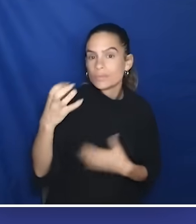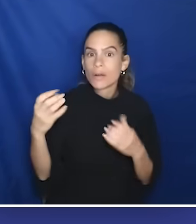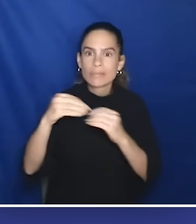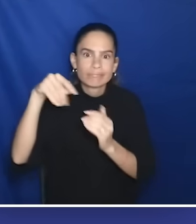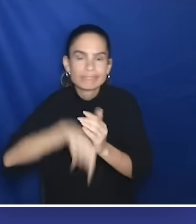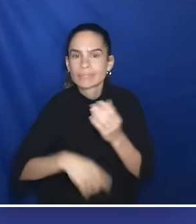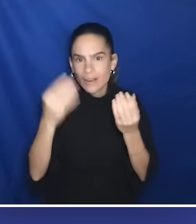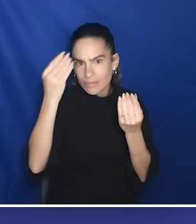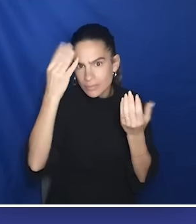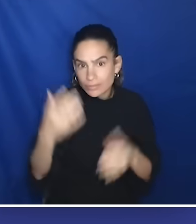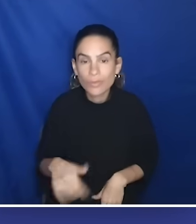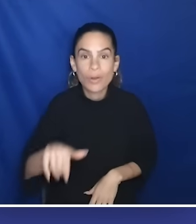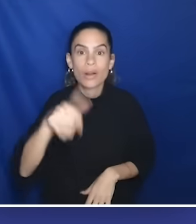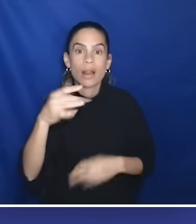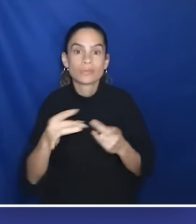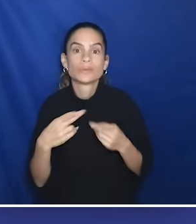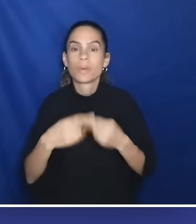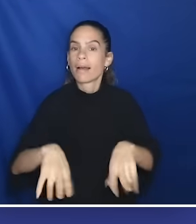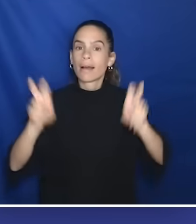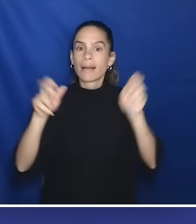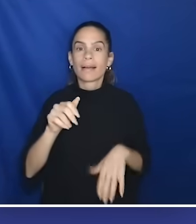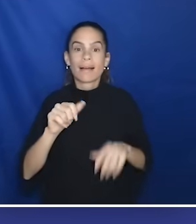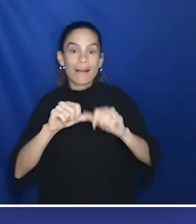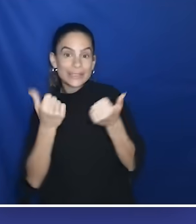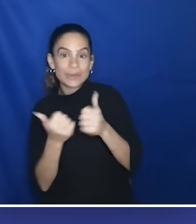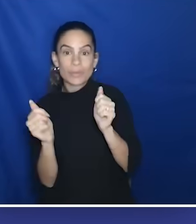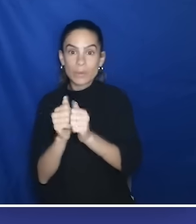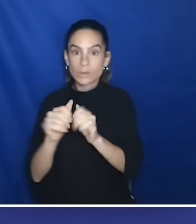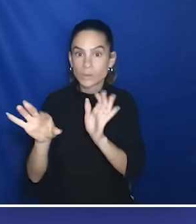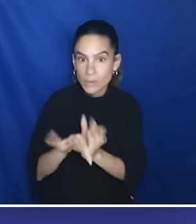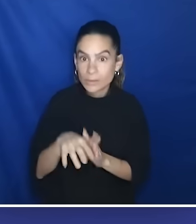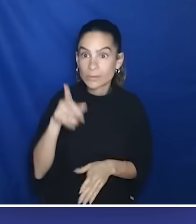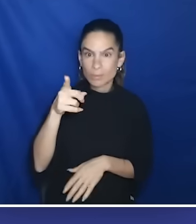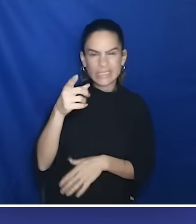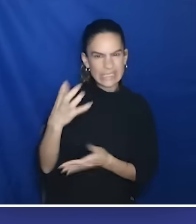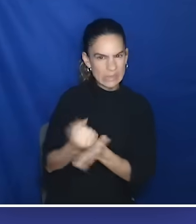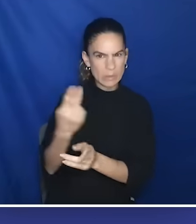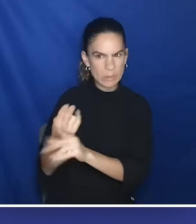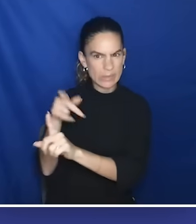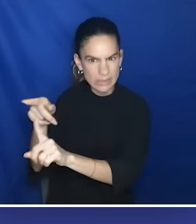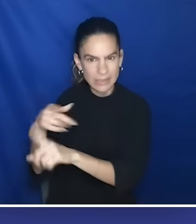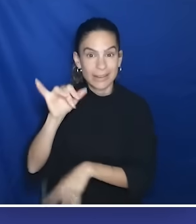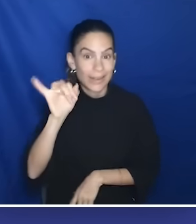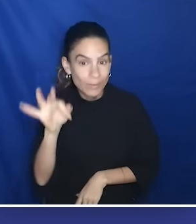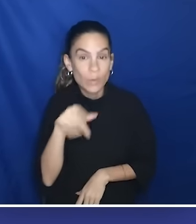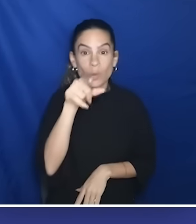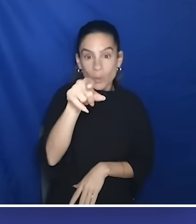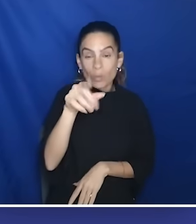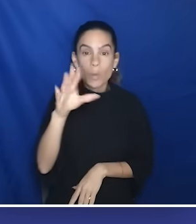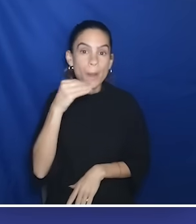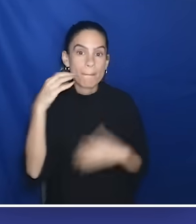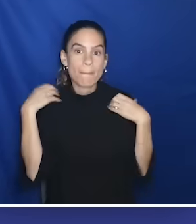more details. Another option is called Agency with Choice. Using this option, you and the home health